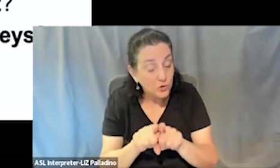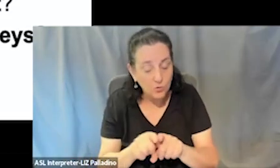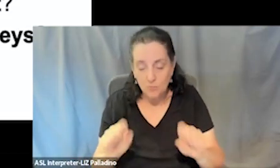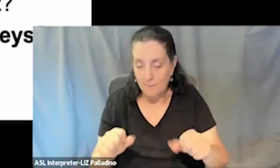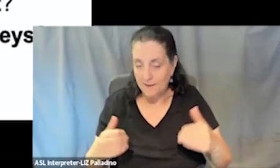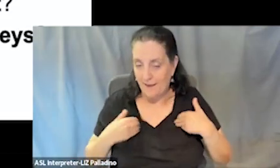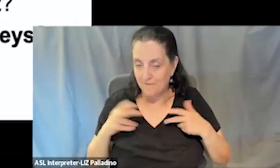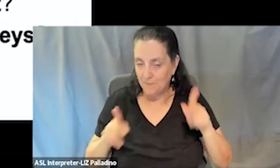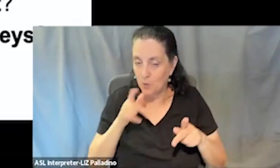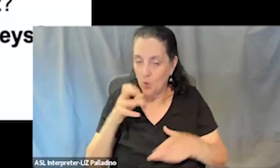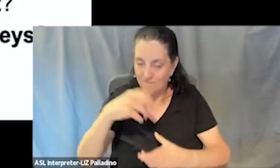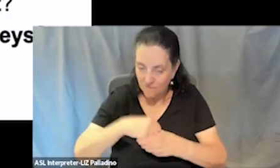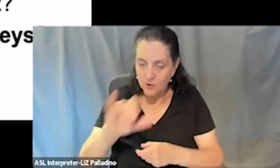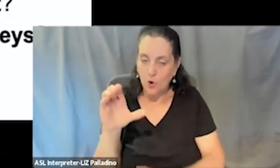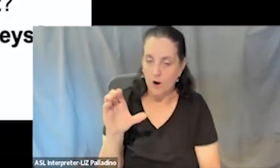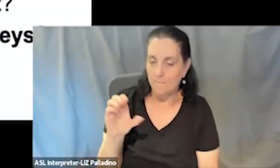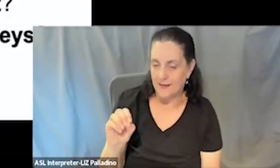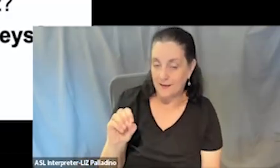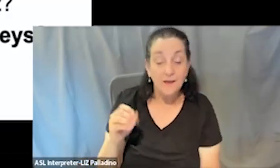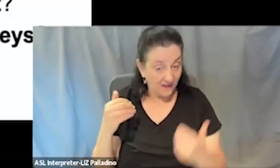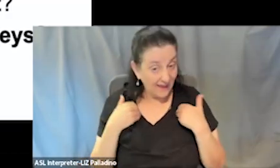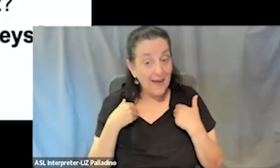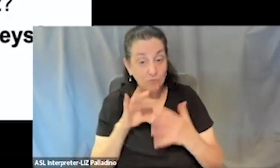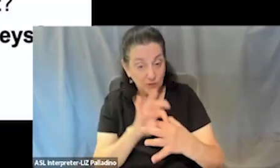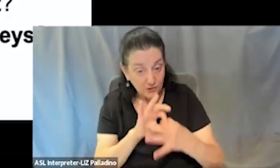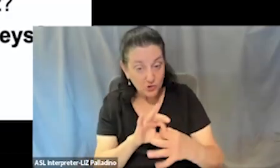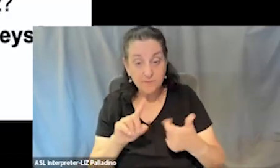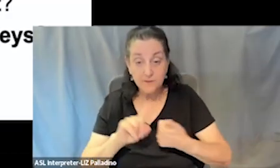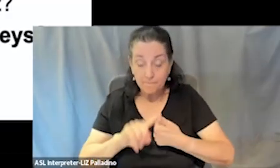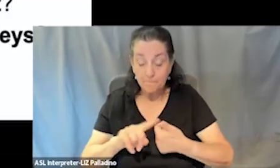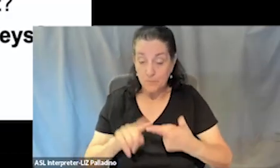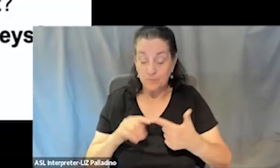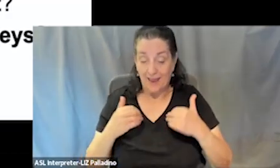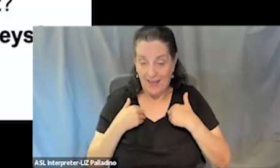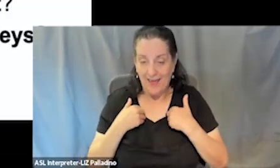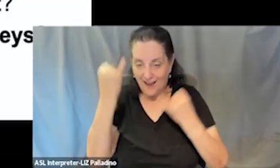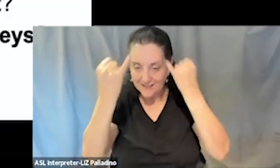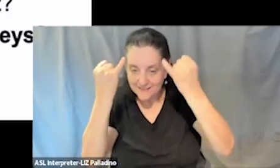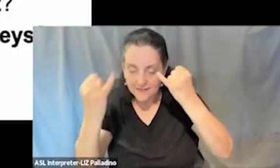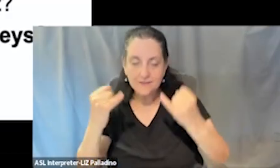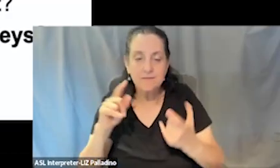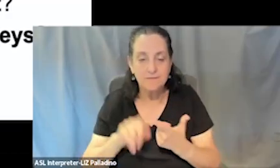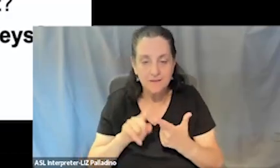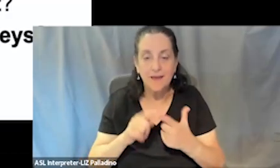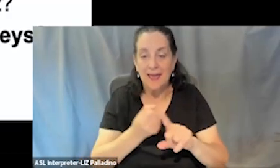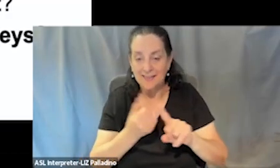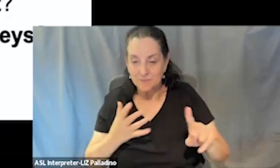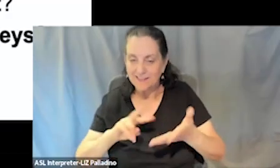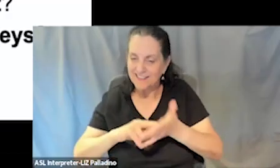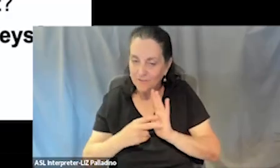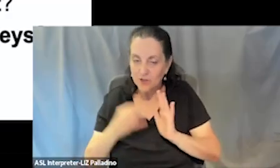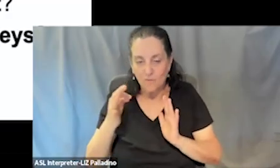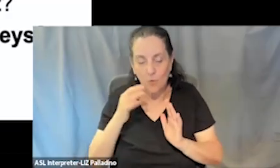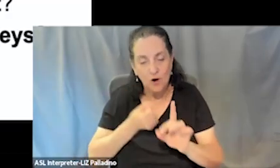who have their own stories and ideas and relationship that can expand the definition of what it means to